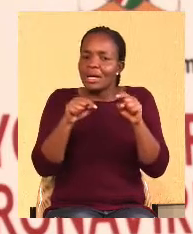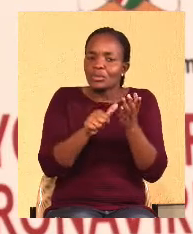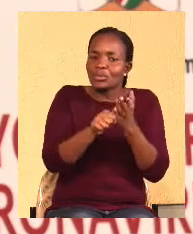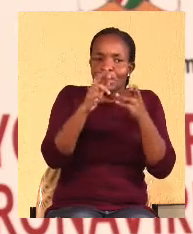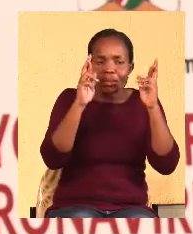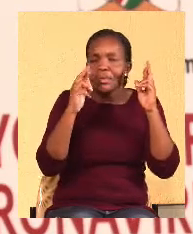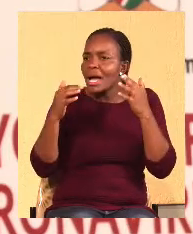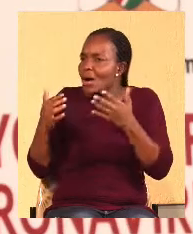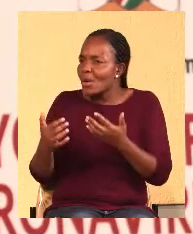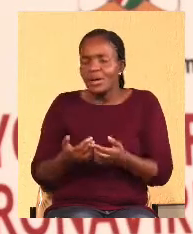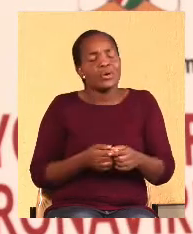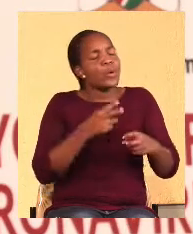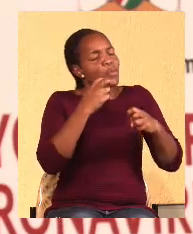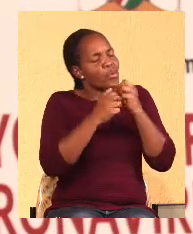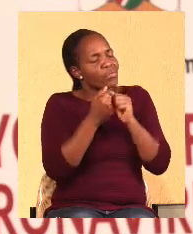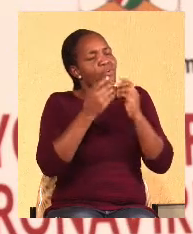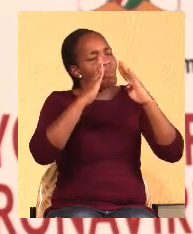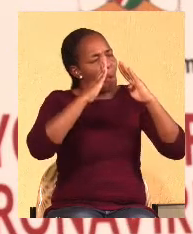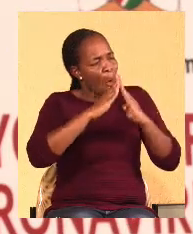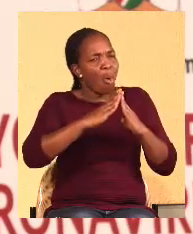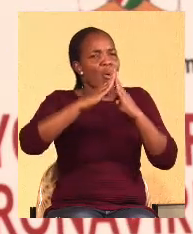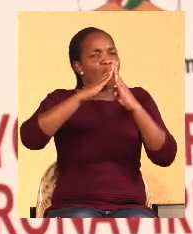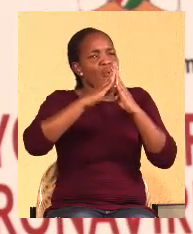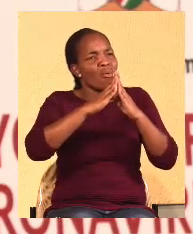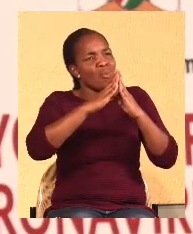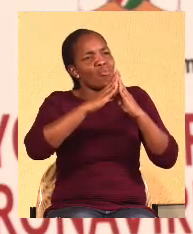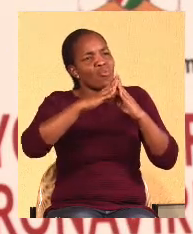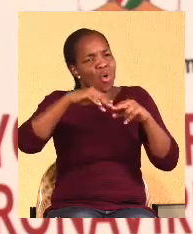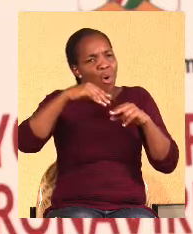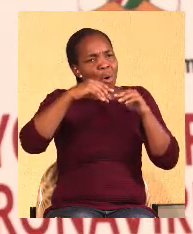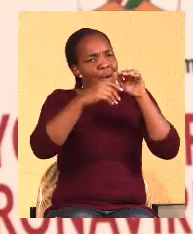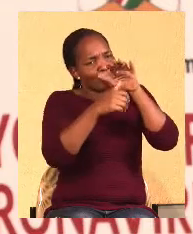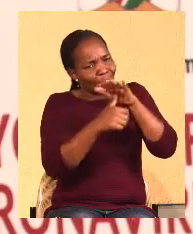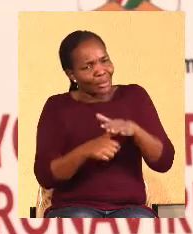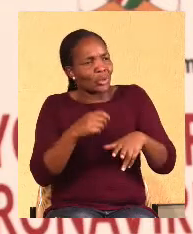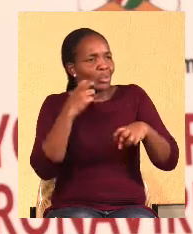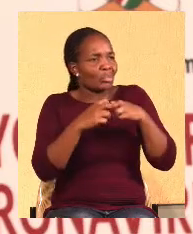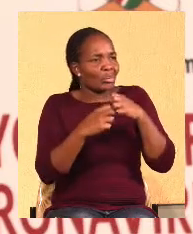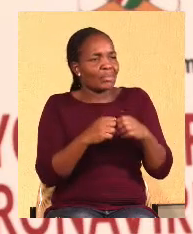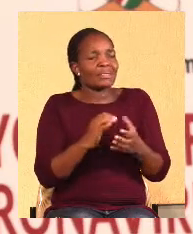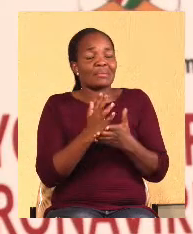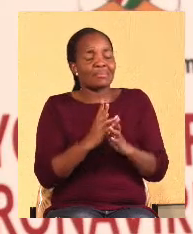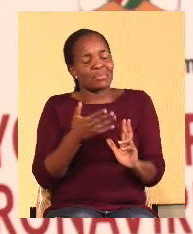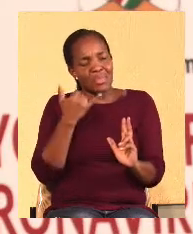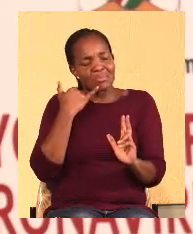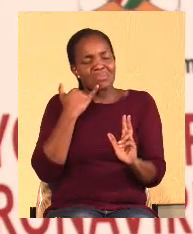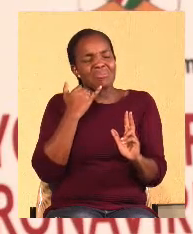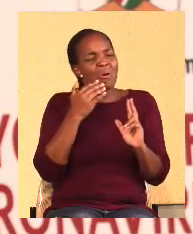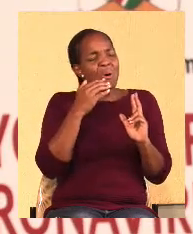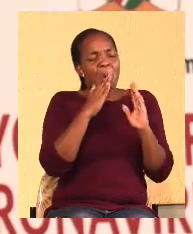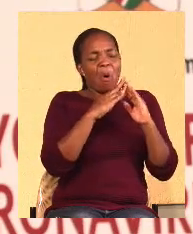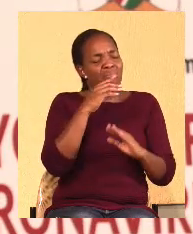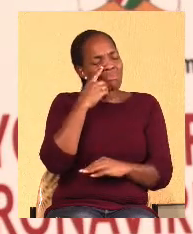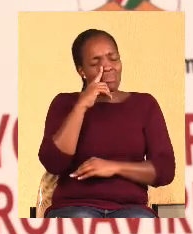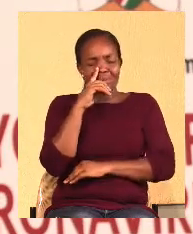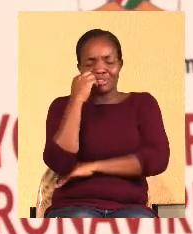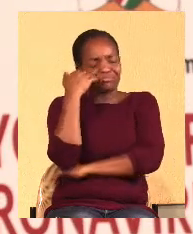disputes. Some callers are just calling to chat because they are bored at home or they don't know what to do with